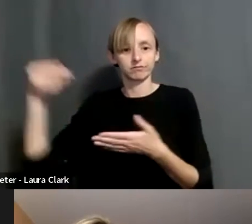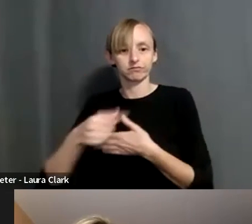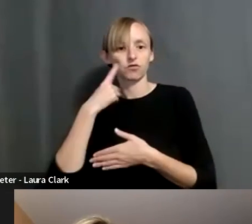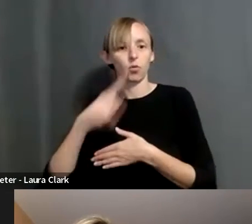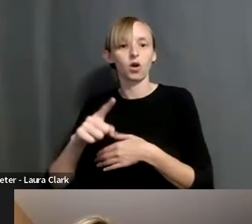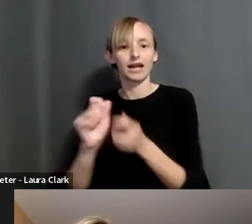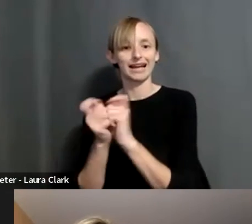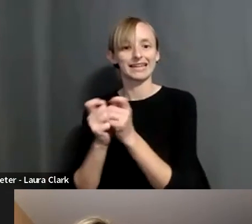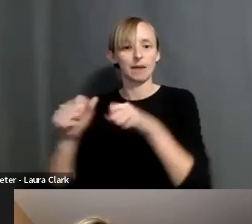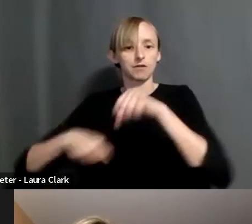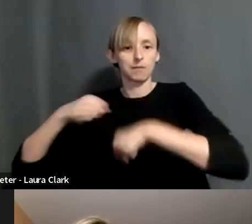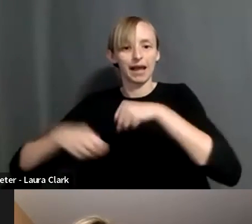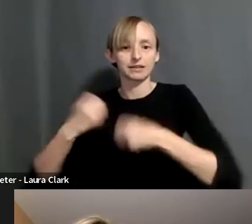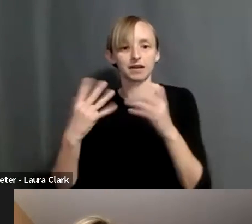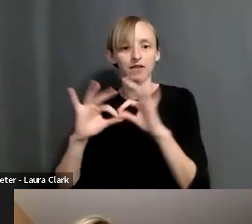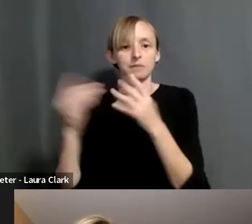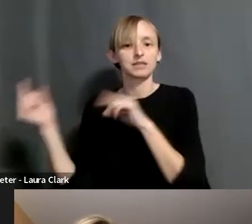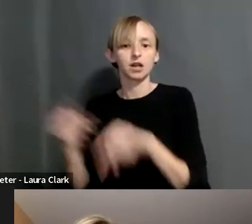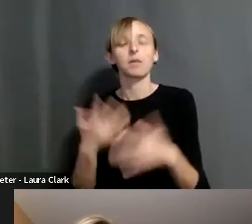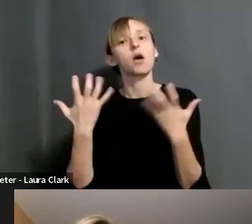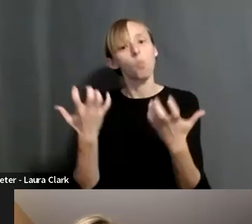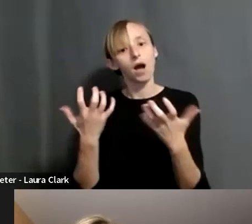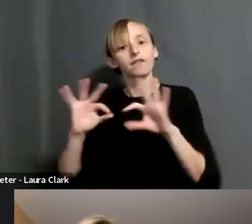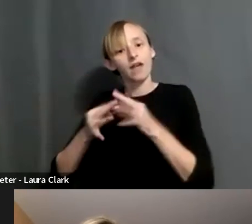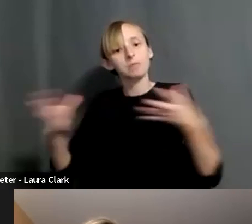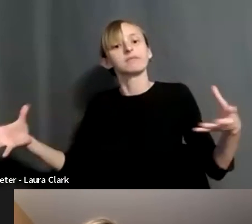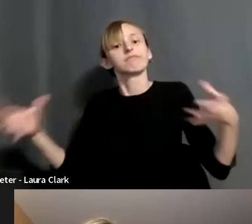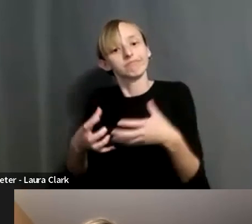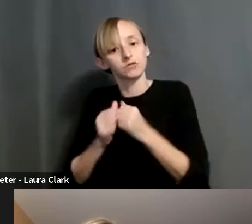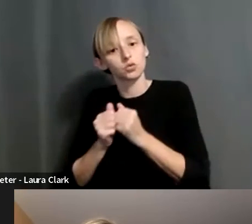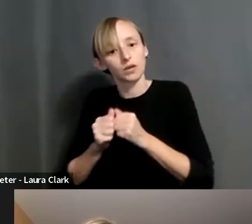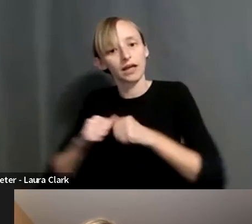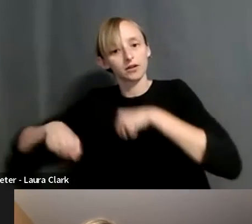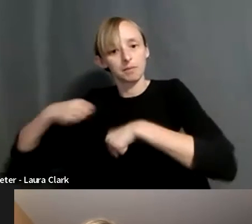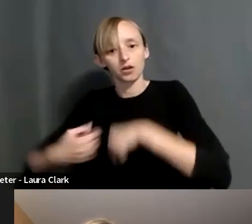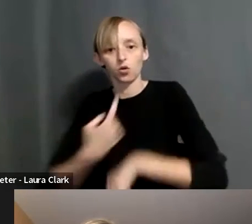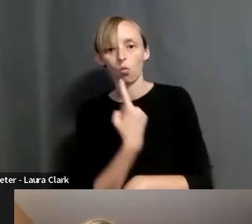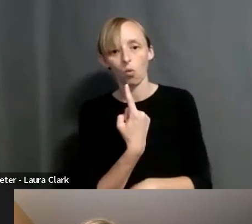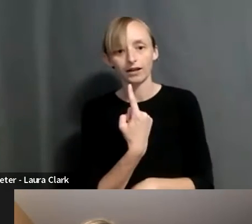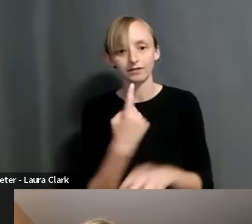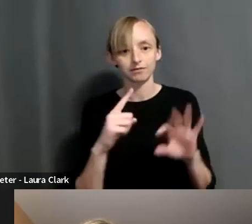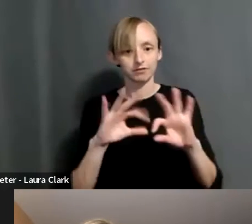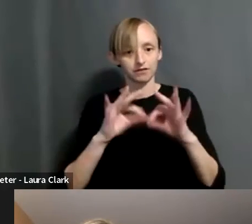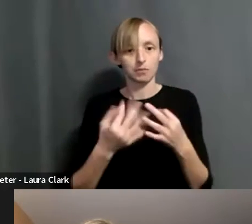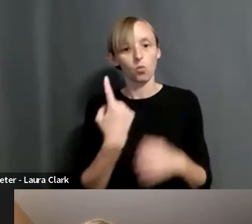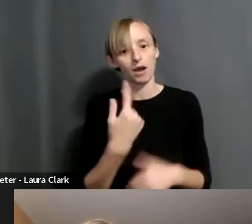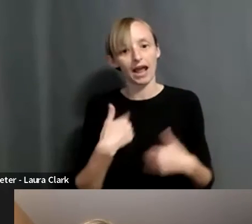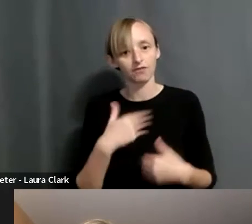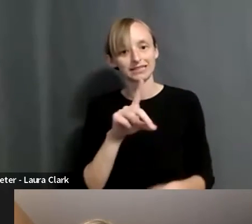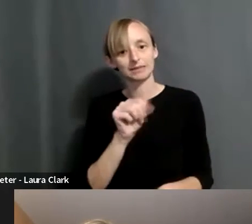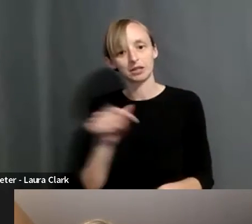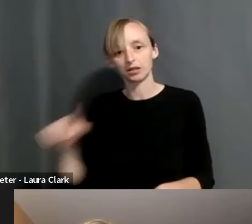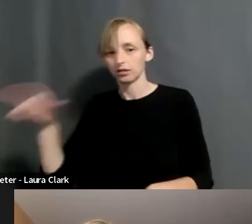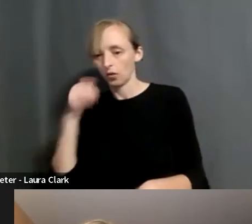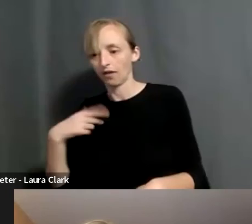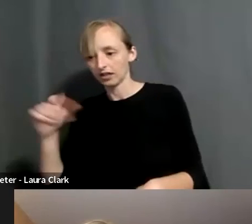I know a lot of families come because they want to be able to go on a bike ride with the family member who has a disability. And an adaptive bike is a